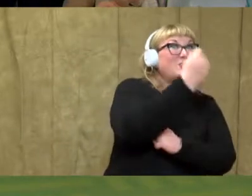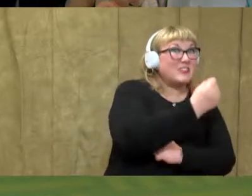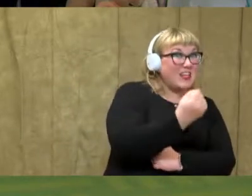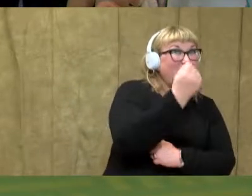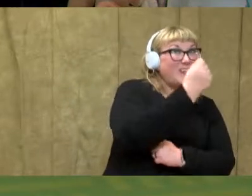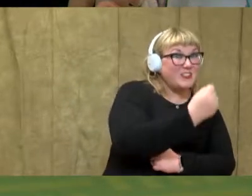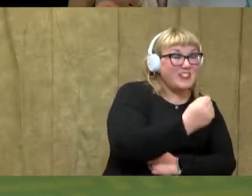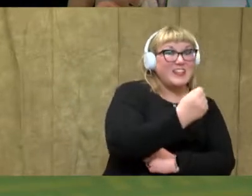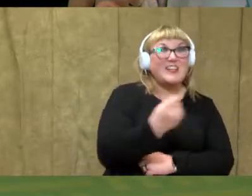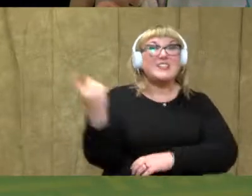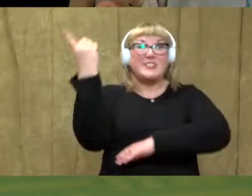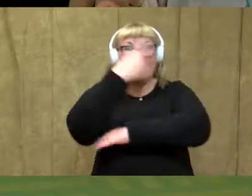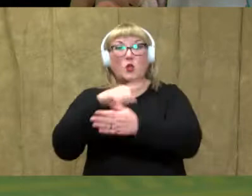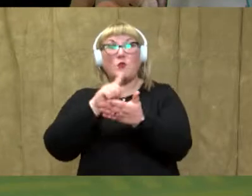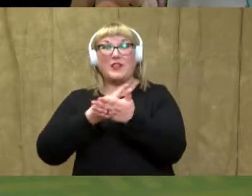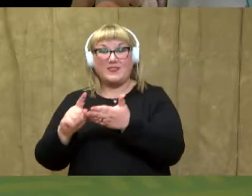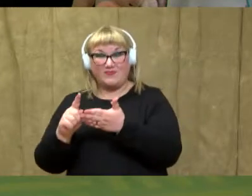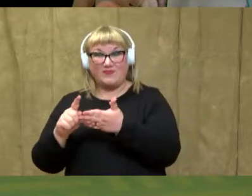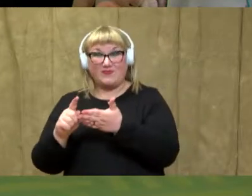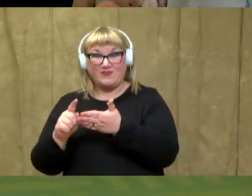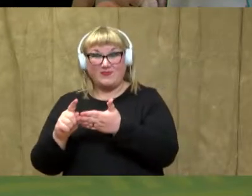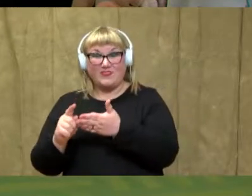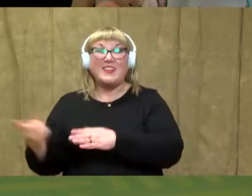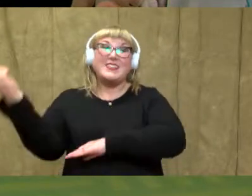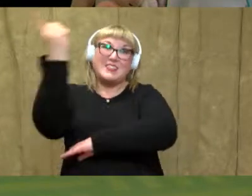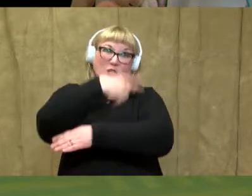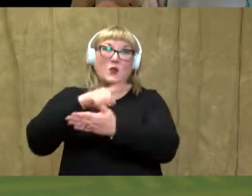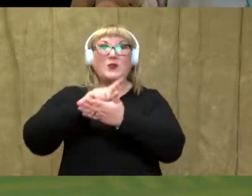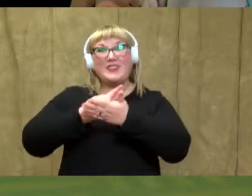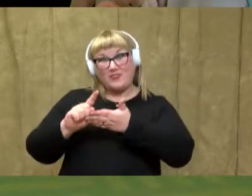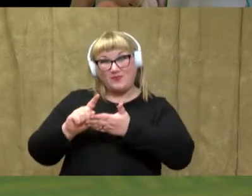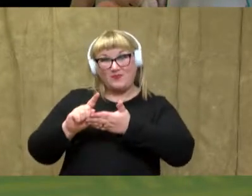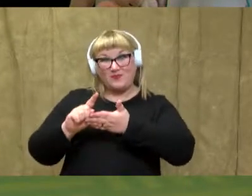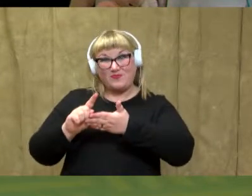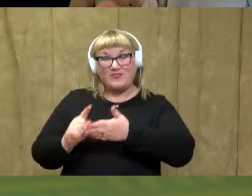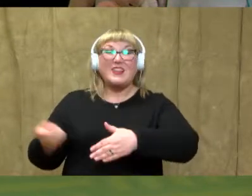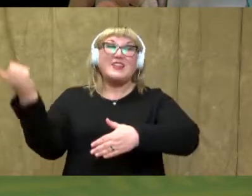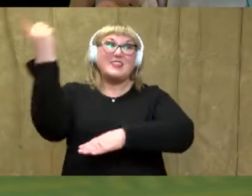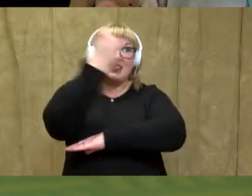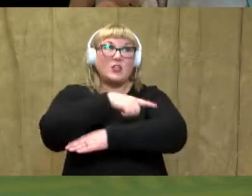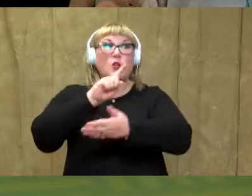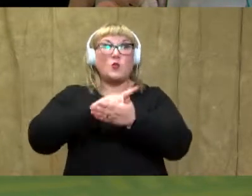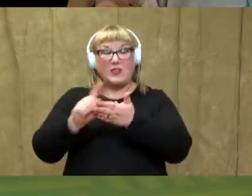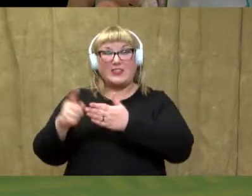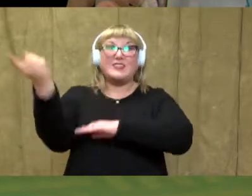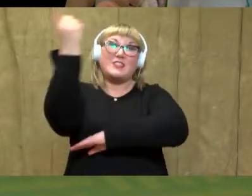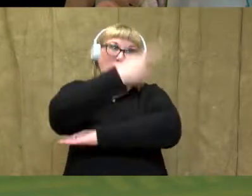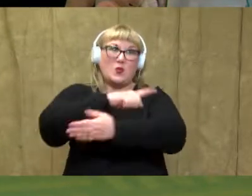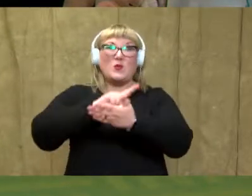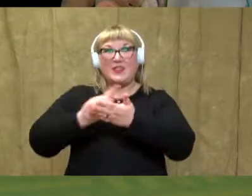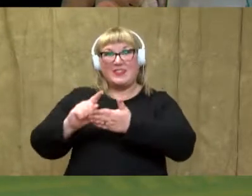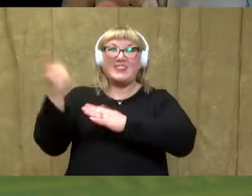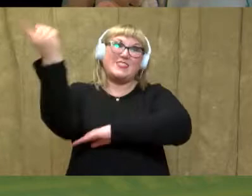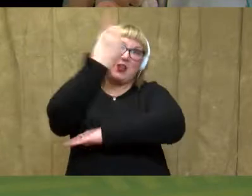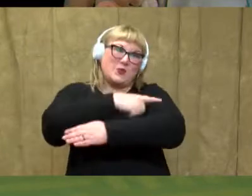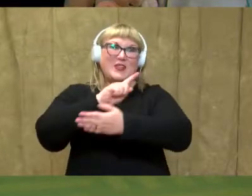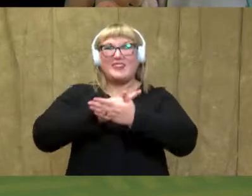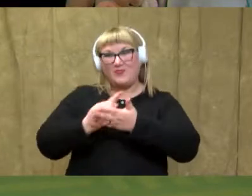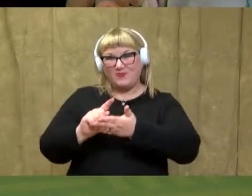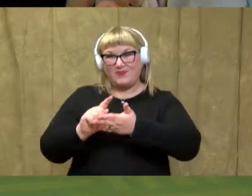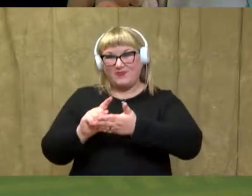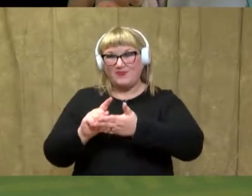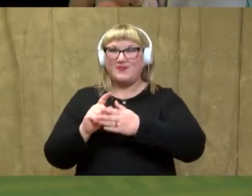then there's Saturday. Days of the week. Days of the week. Days of the week. Days of the week. Days of the